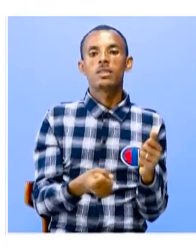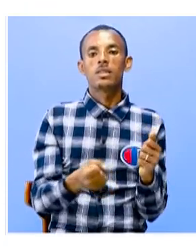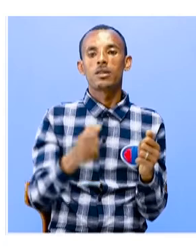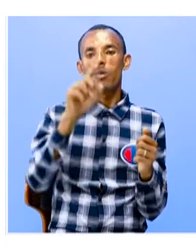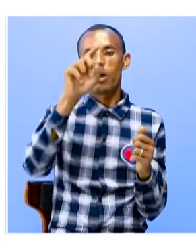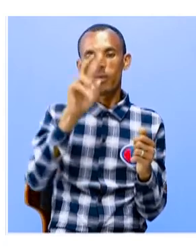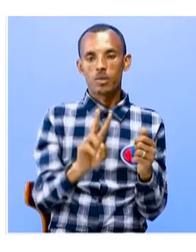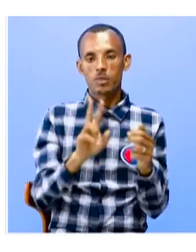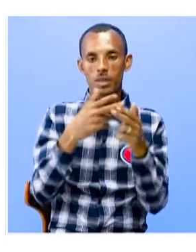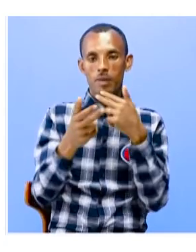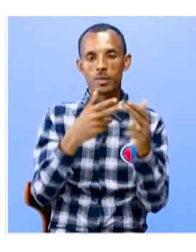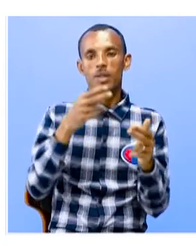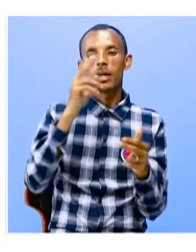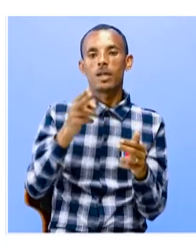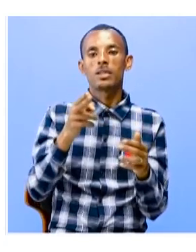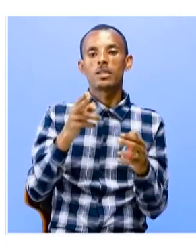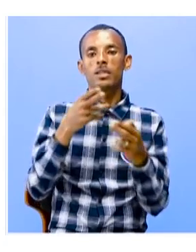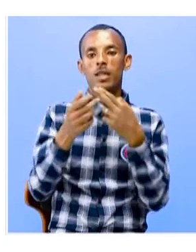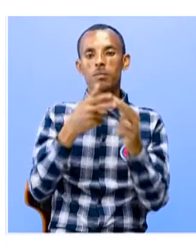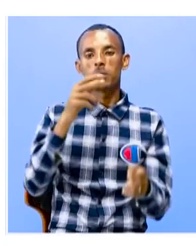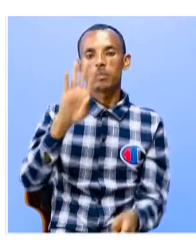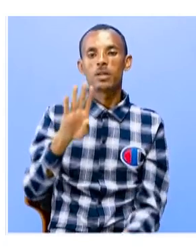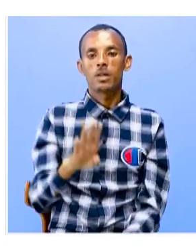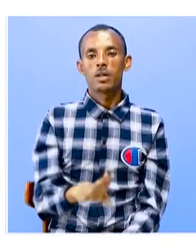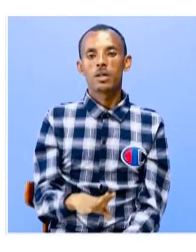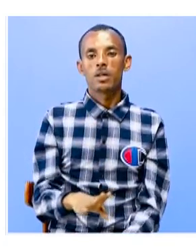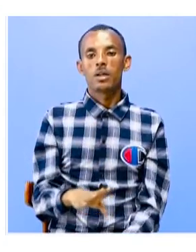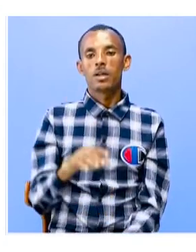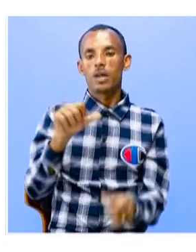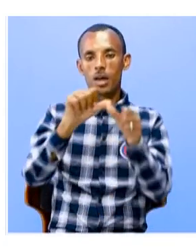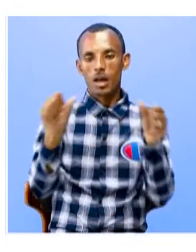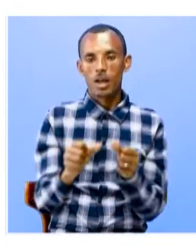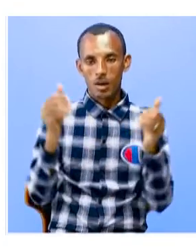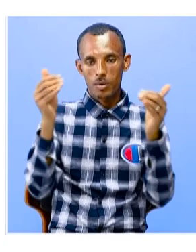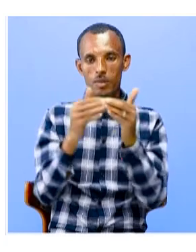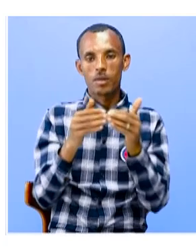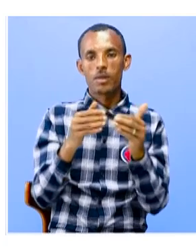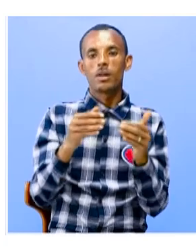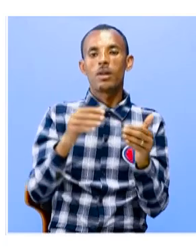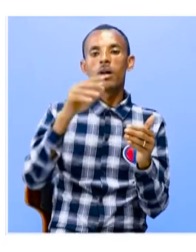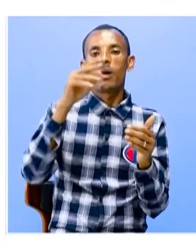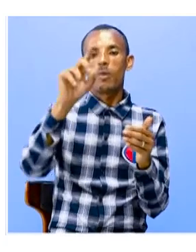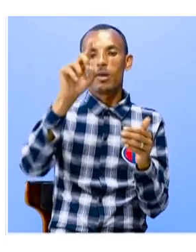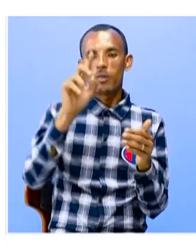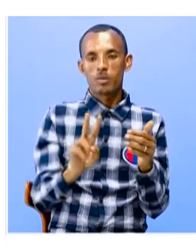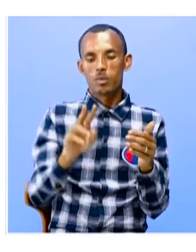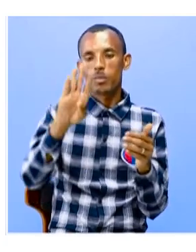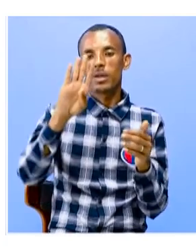be H times B, or I can write area will be this half BH.